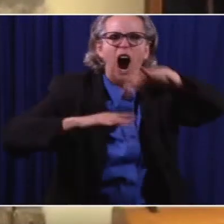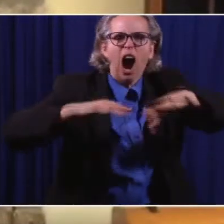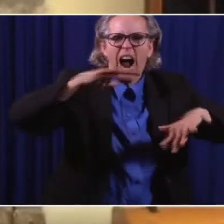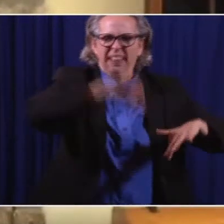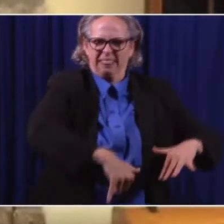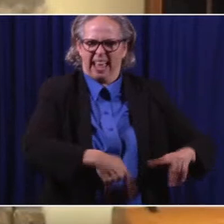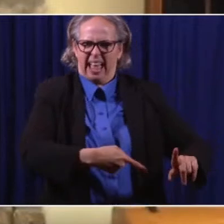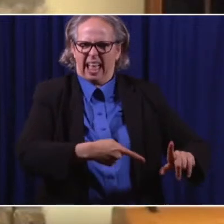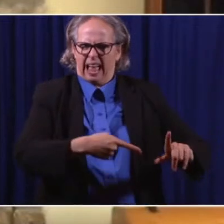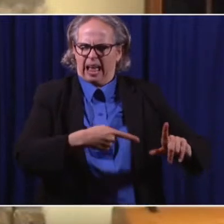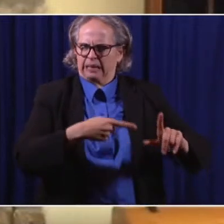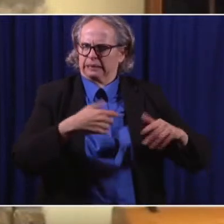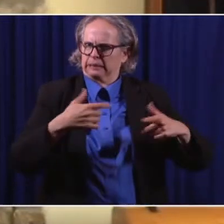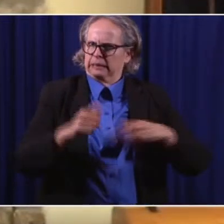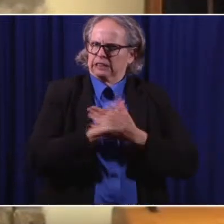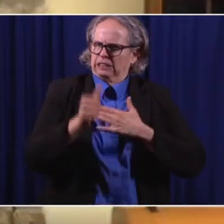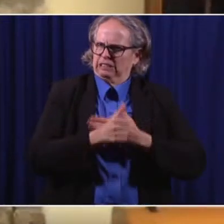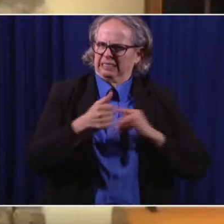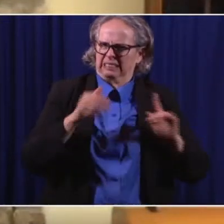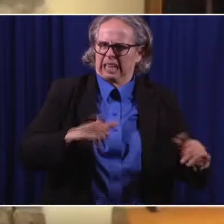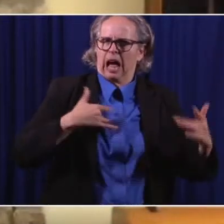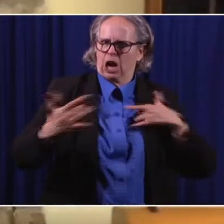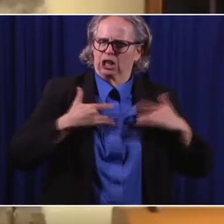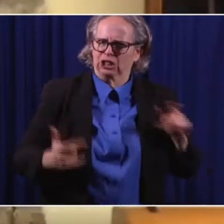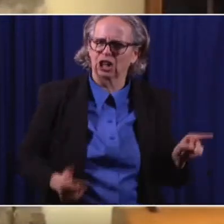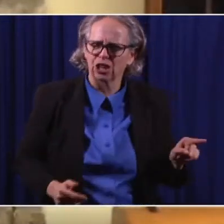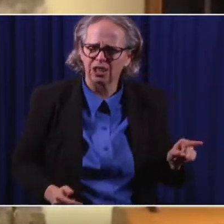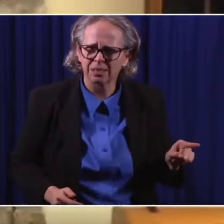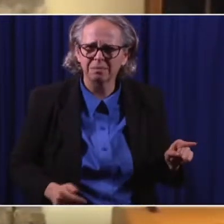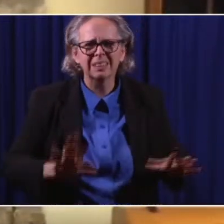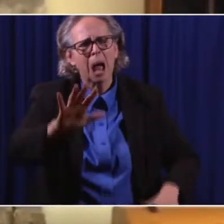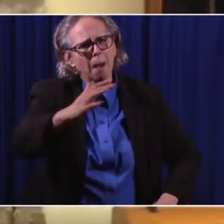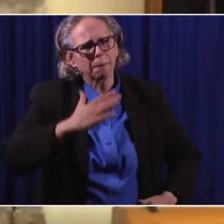And my message simply would be, please be careful.